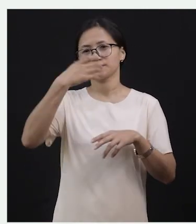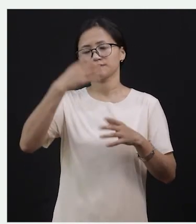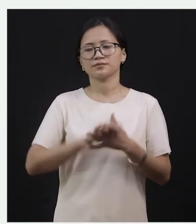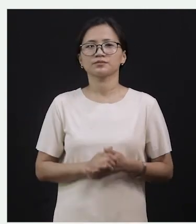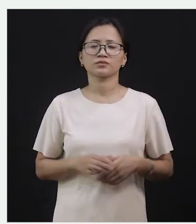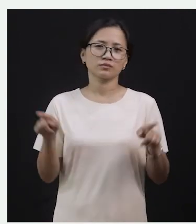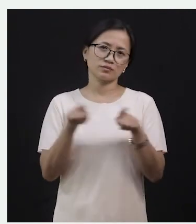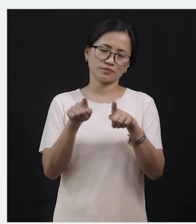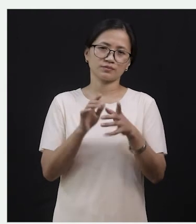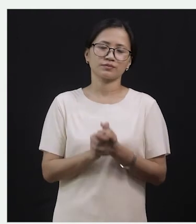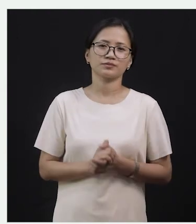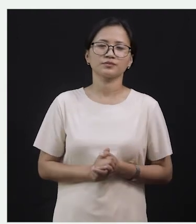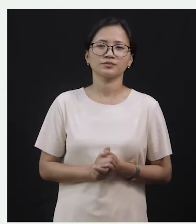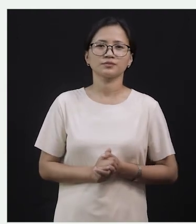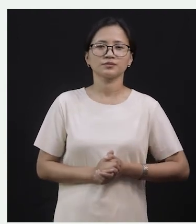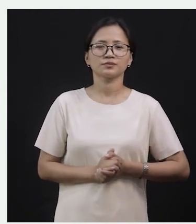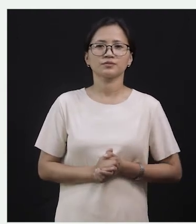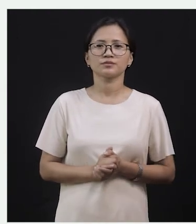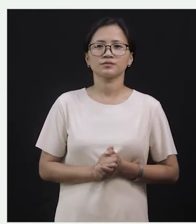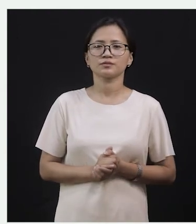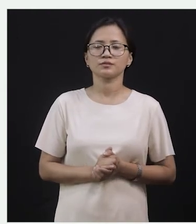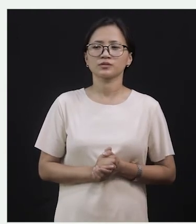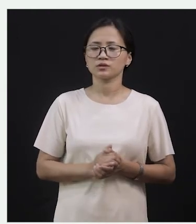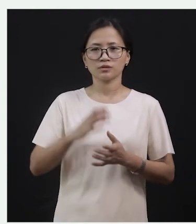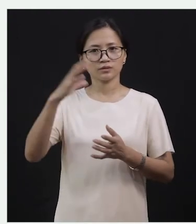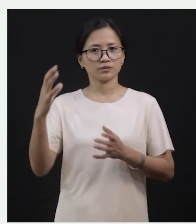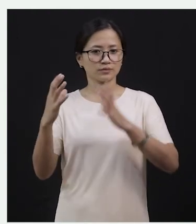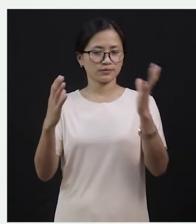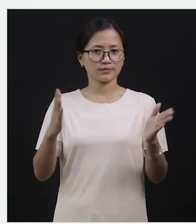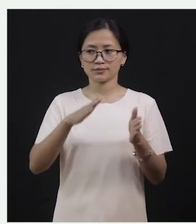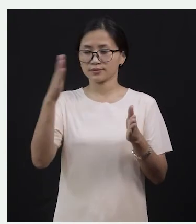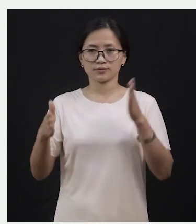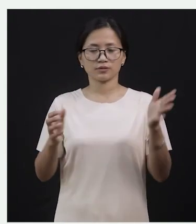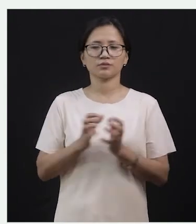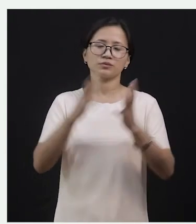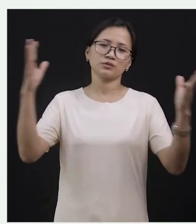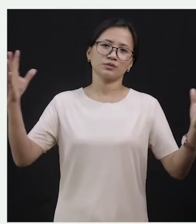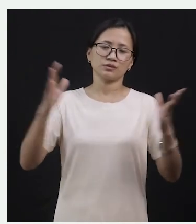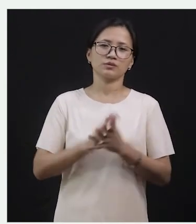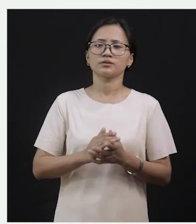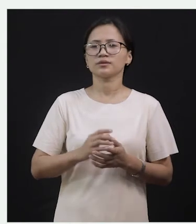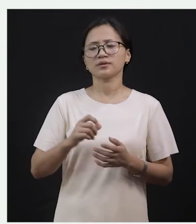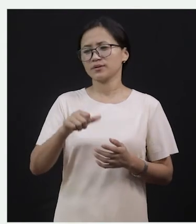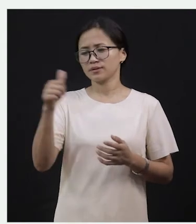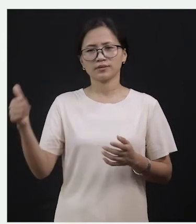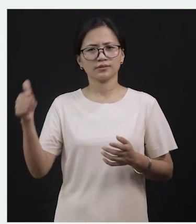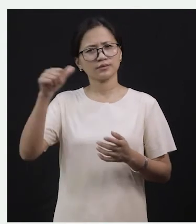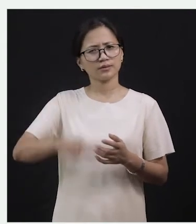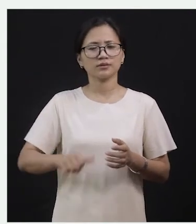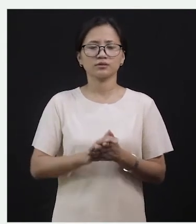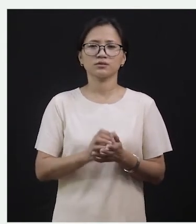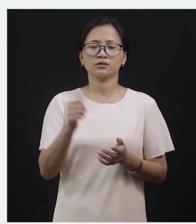shaped like an earth, where the sides are bigger than the any other sides.